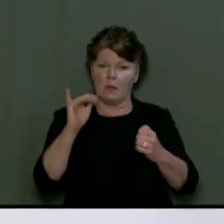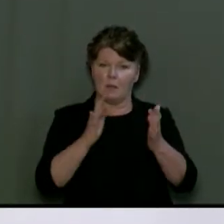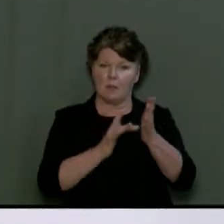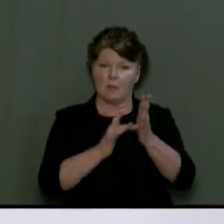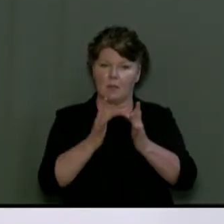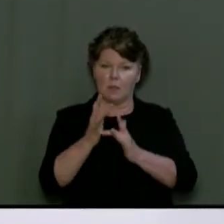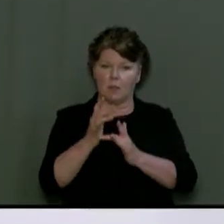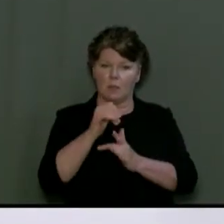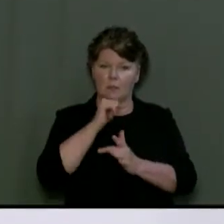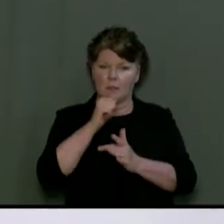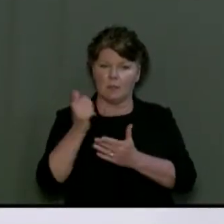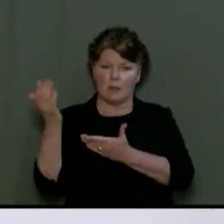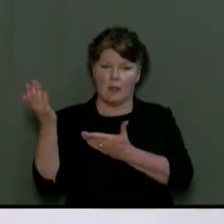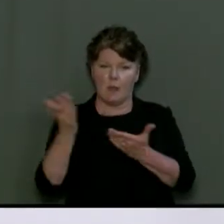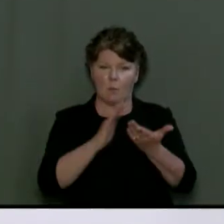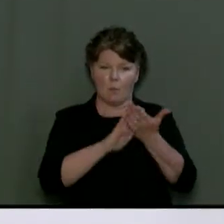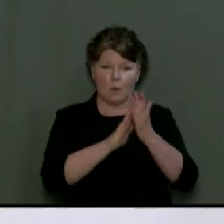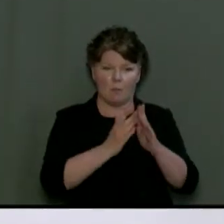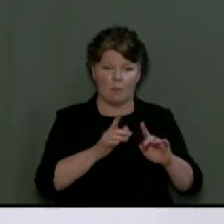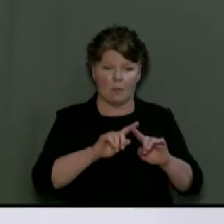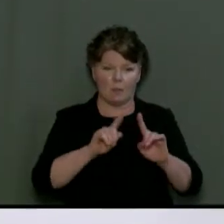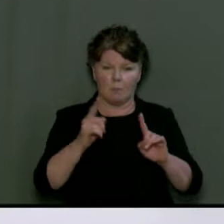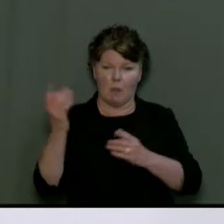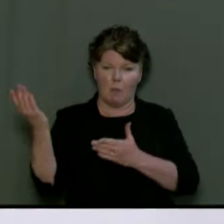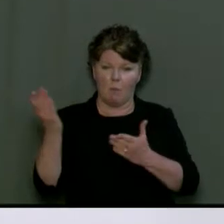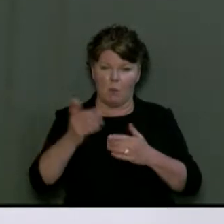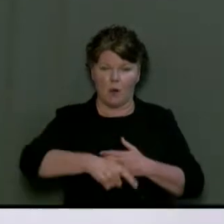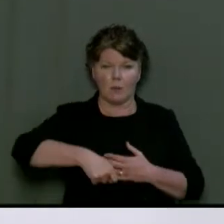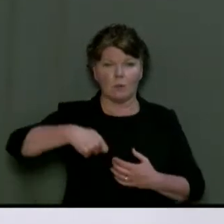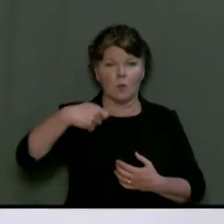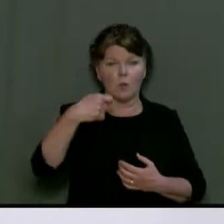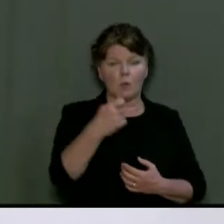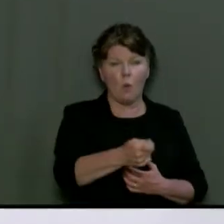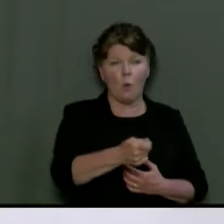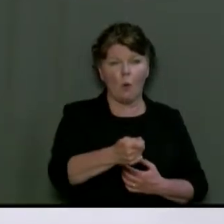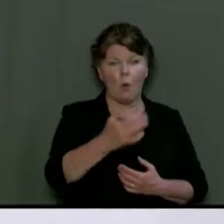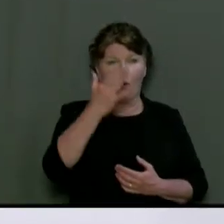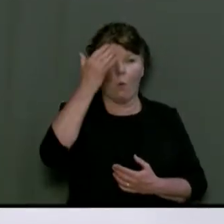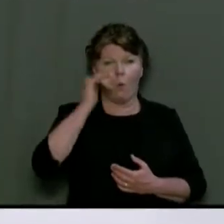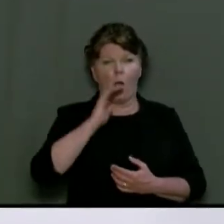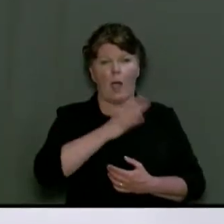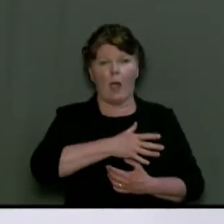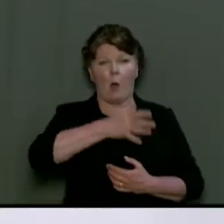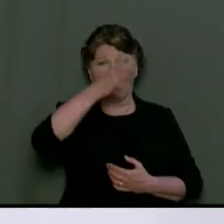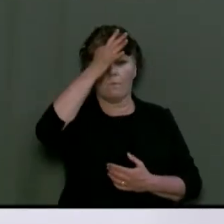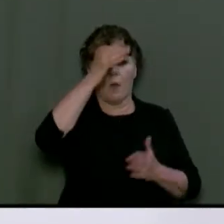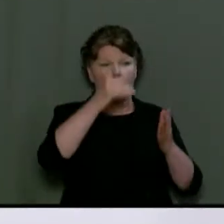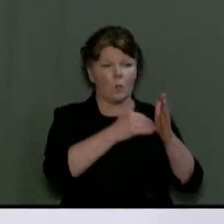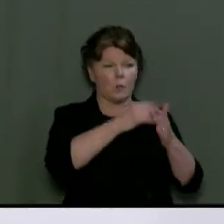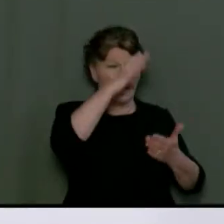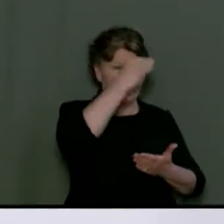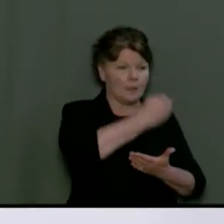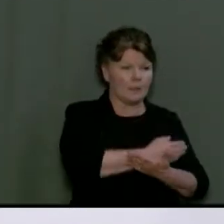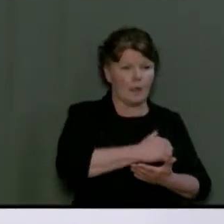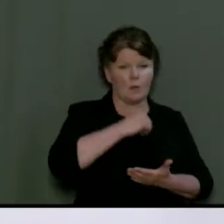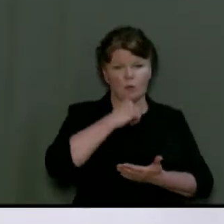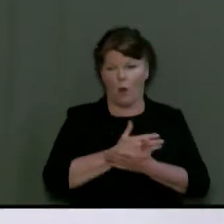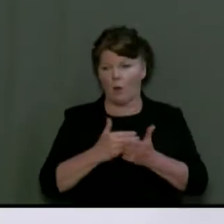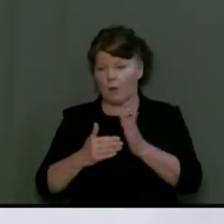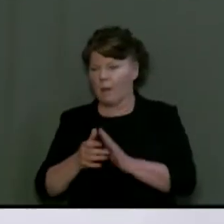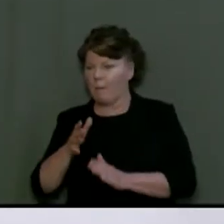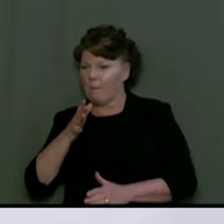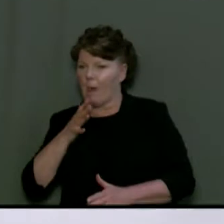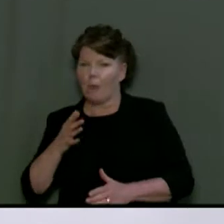not bring peace but the sword? Why are our fathers turning against their sons and daughters against